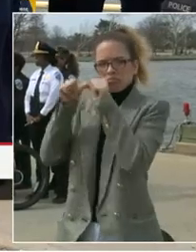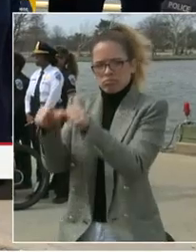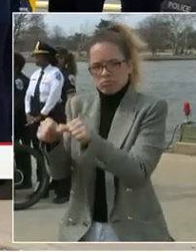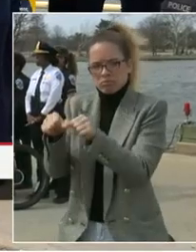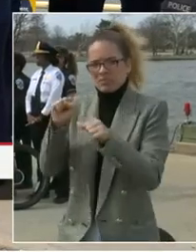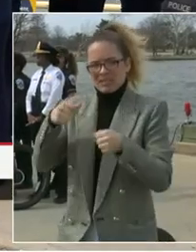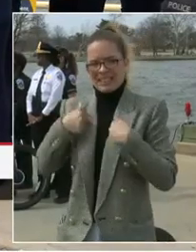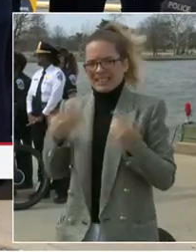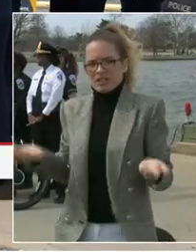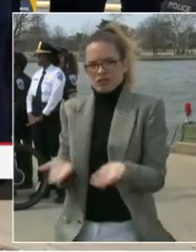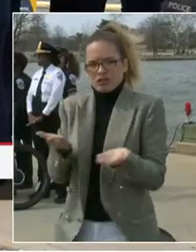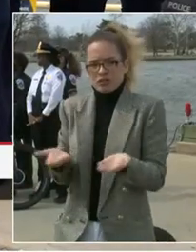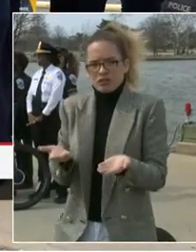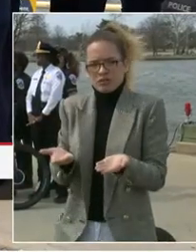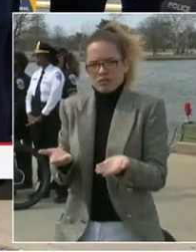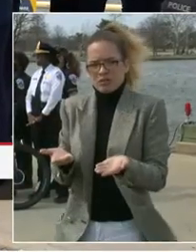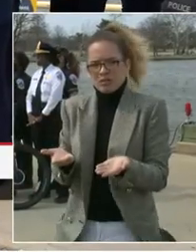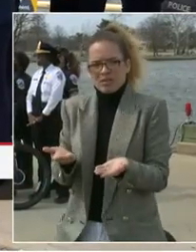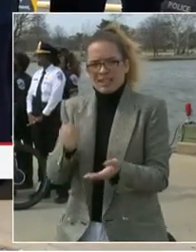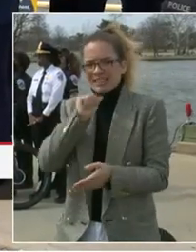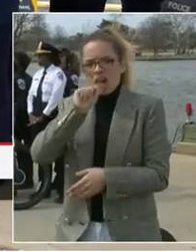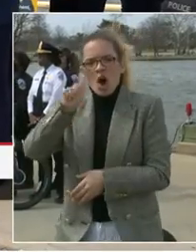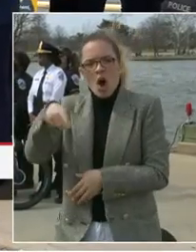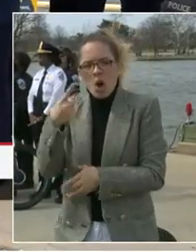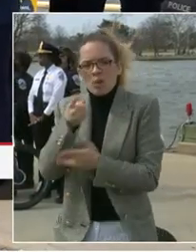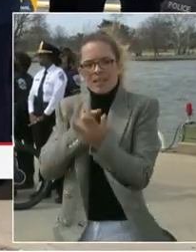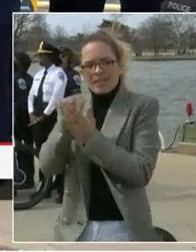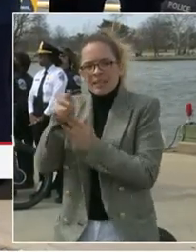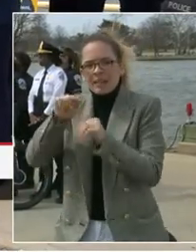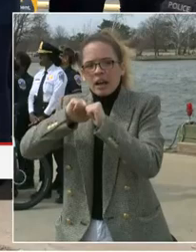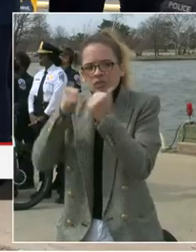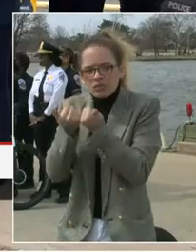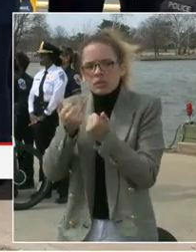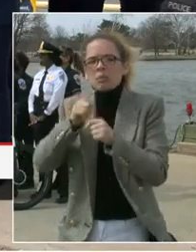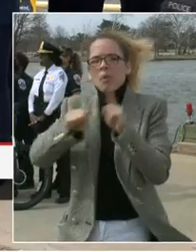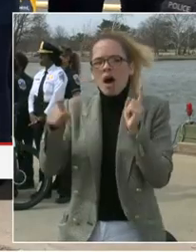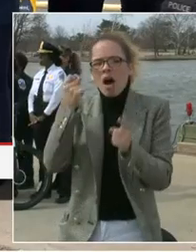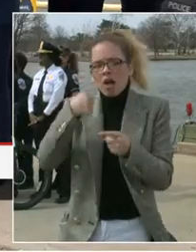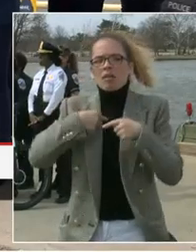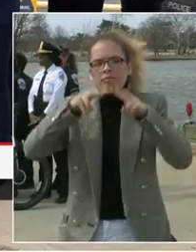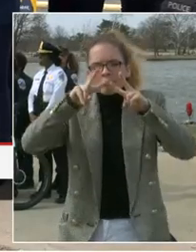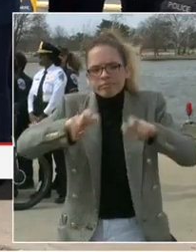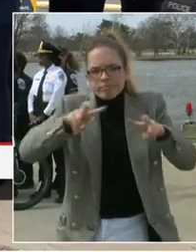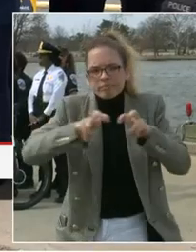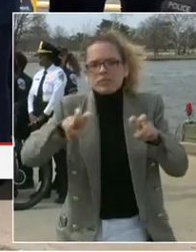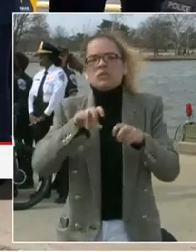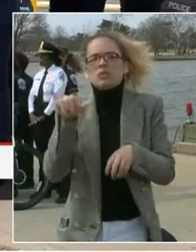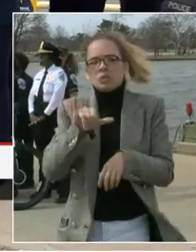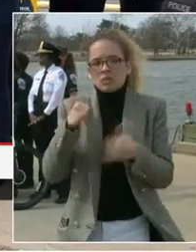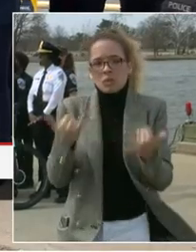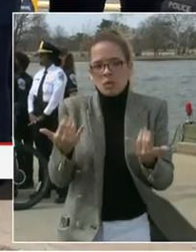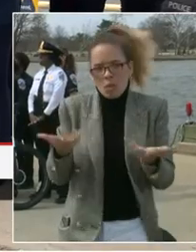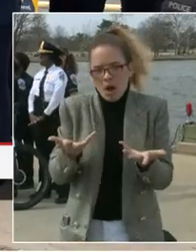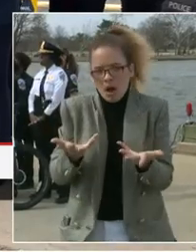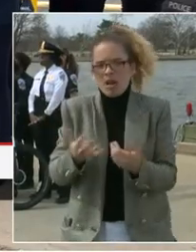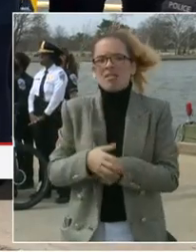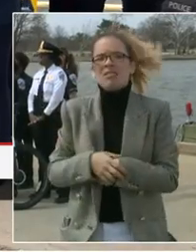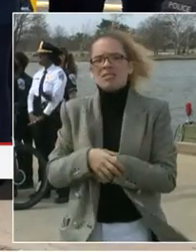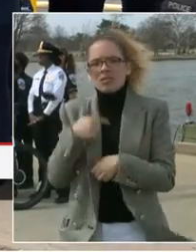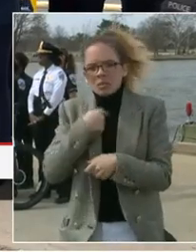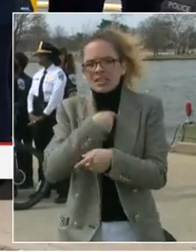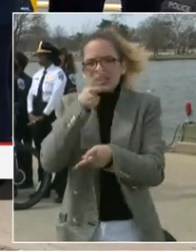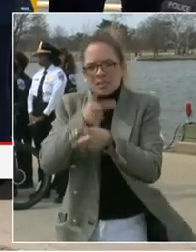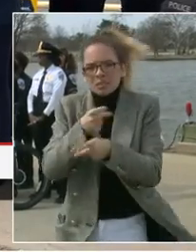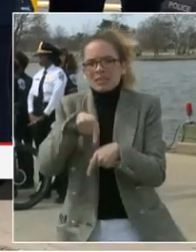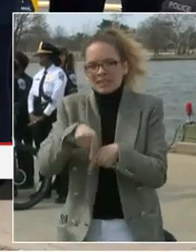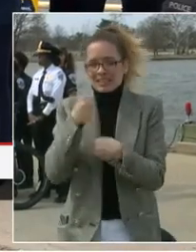move about, not just through this agency and assess the things that we're doing. Like now, we still have to keep the city safe. We still